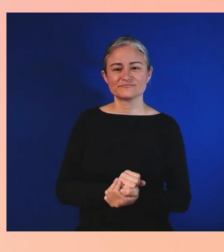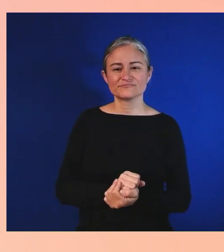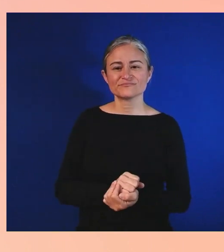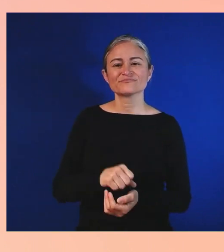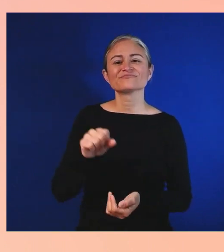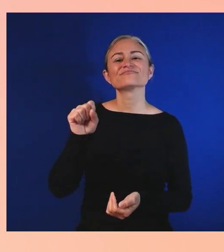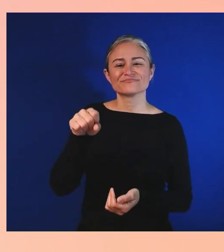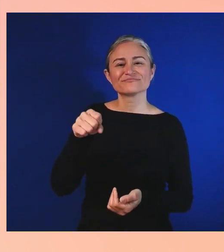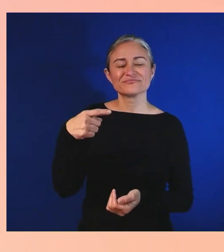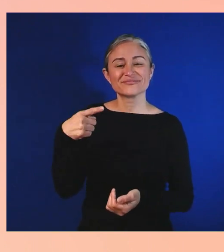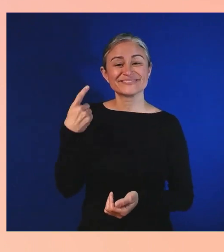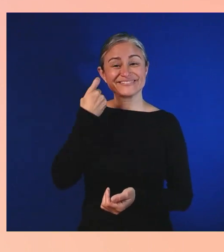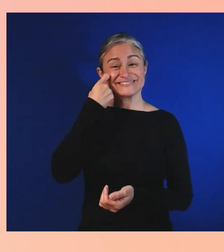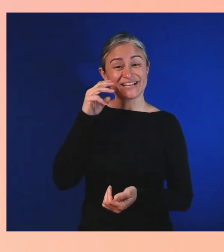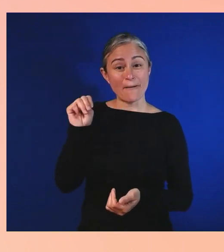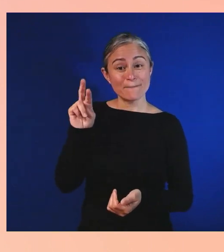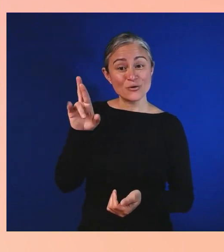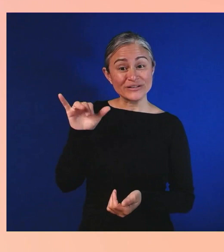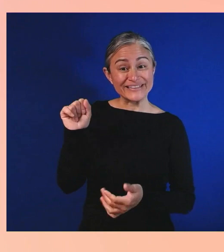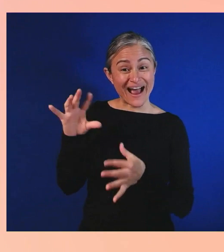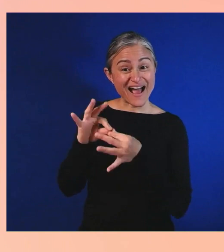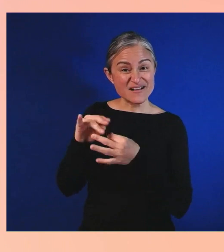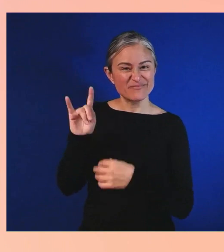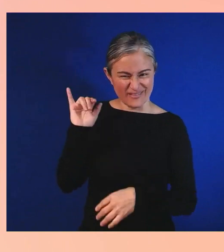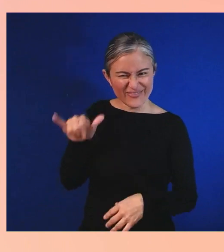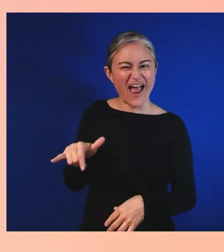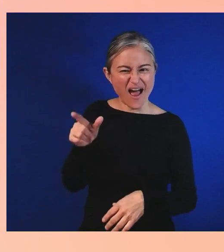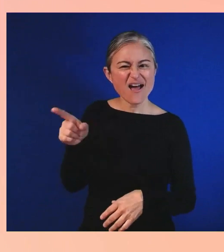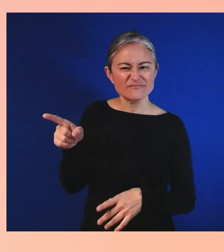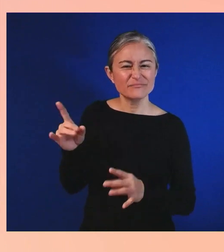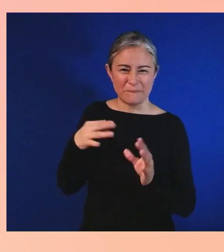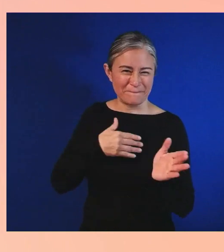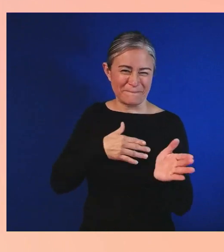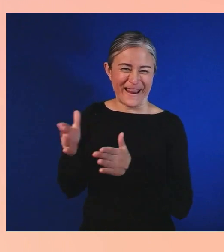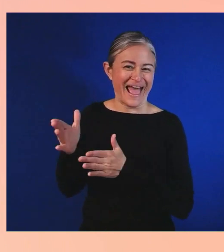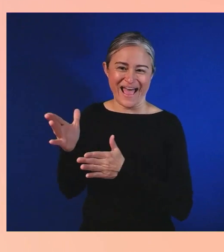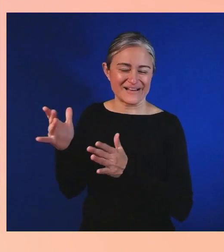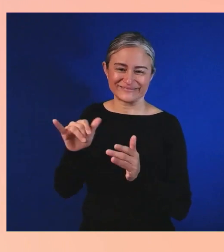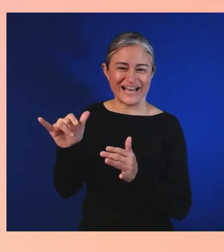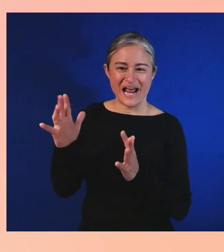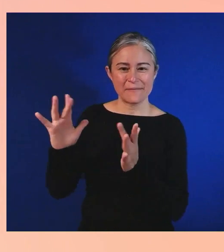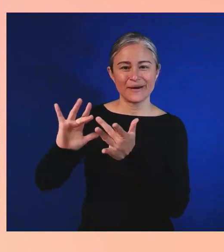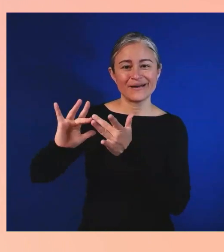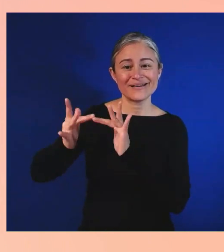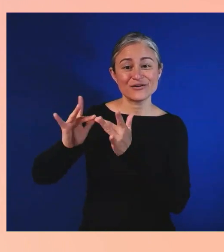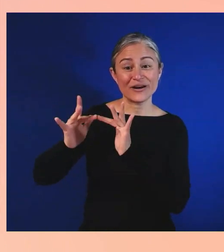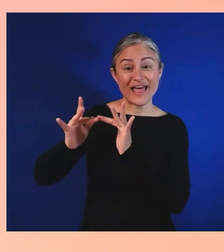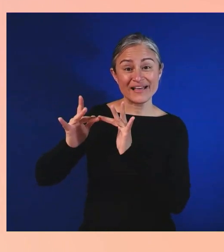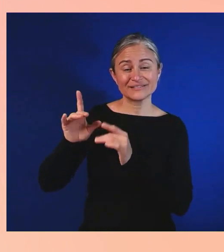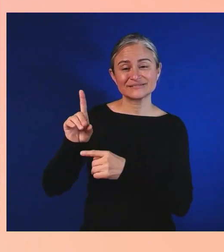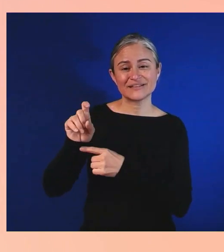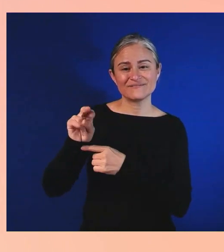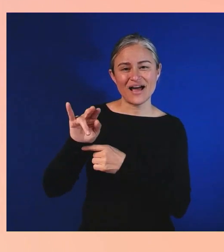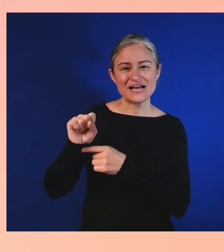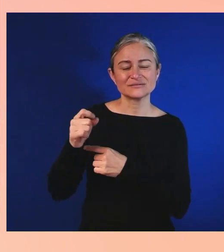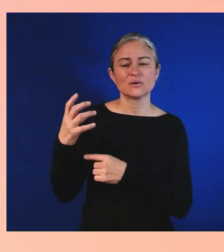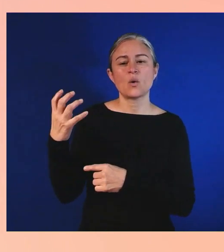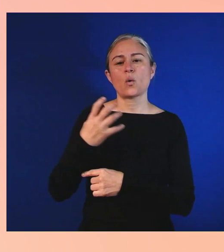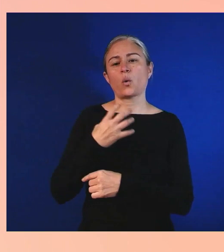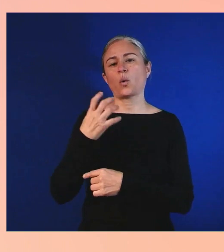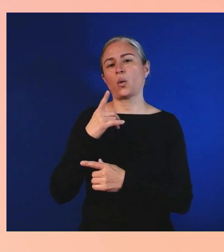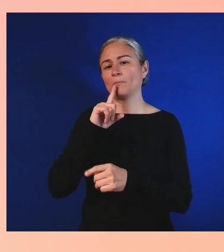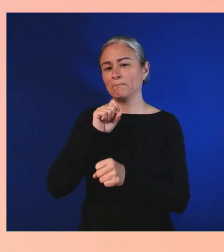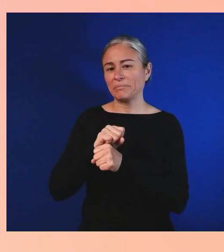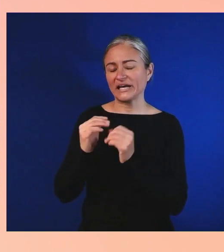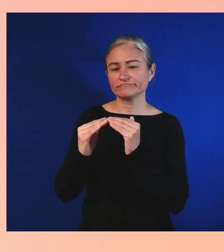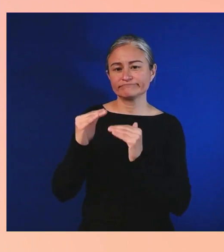This question was the digital divide, and particularly in our southern states, where Maria talked